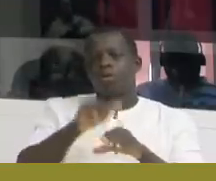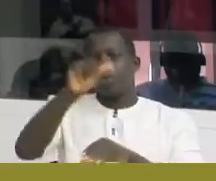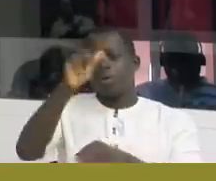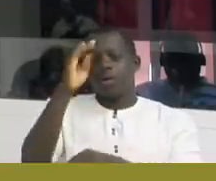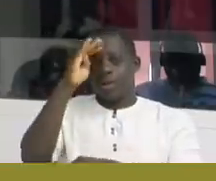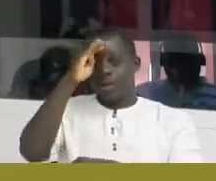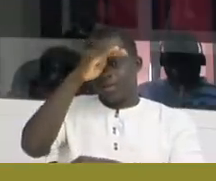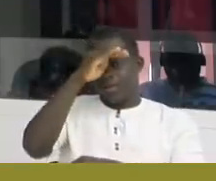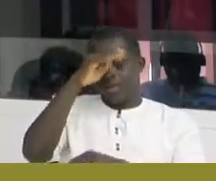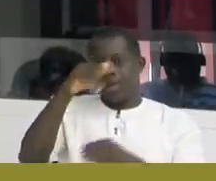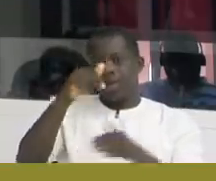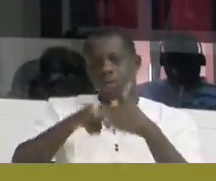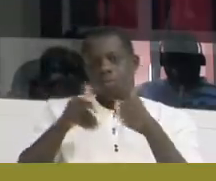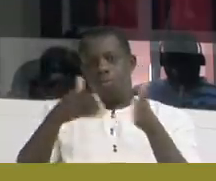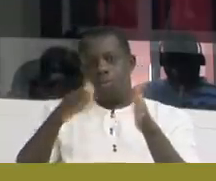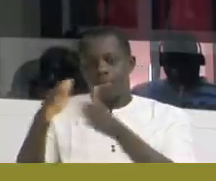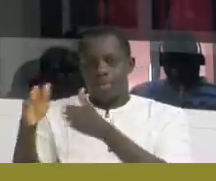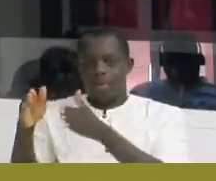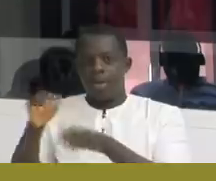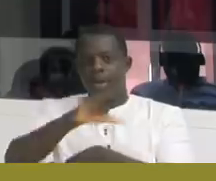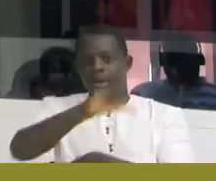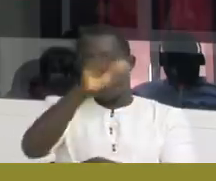sir. Okay. And